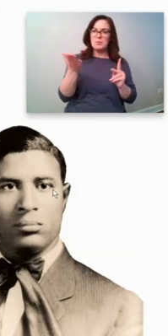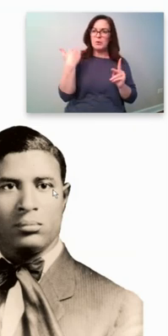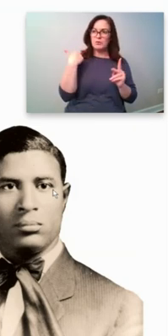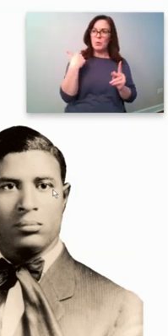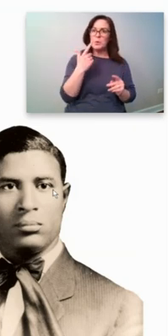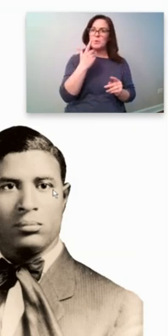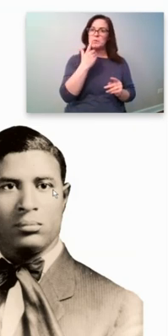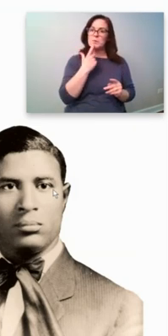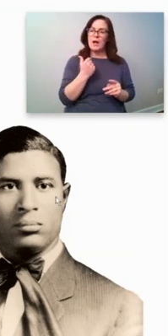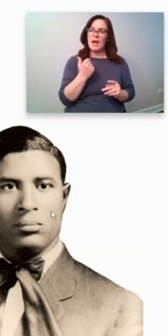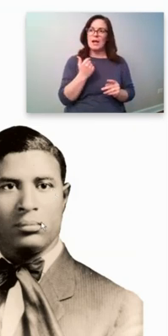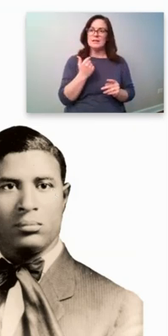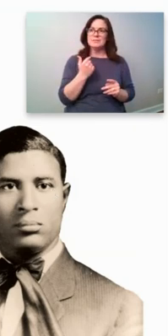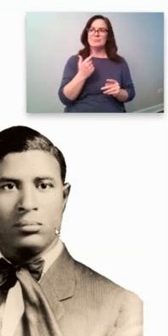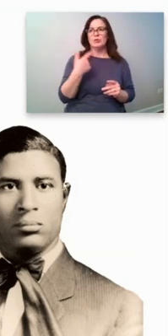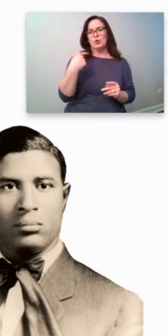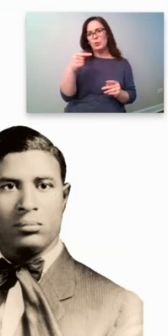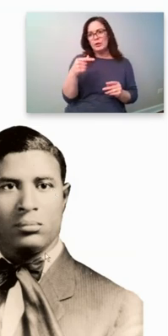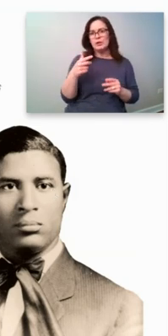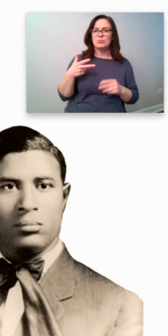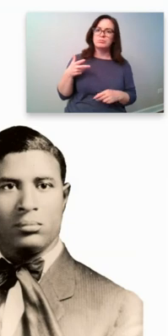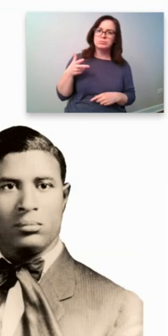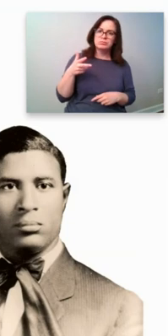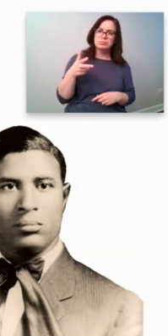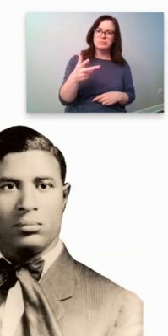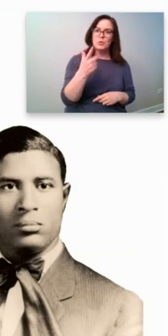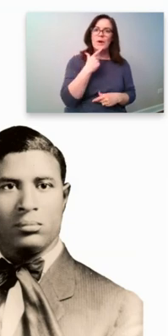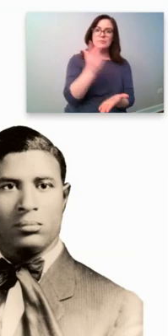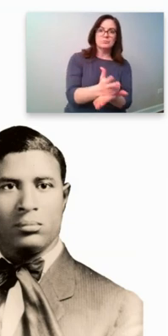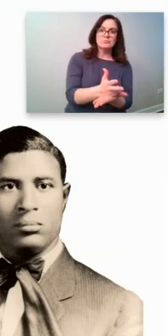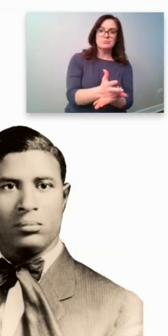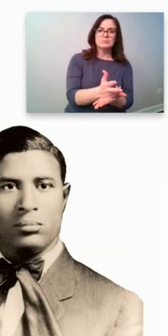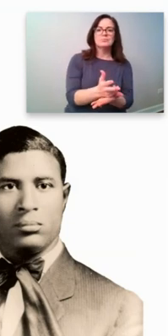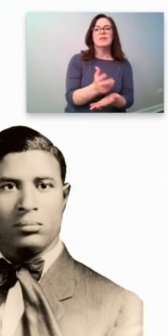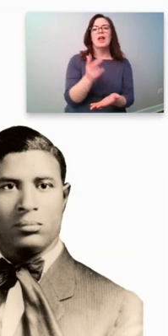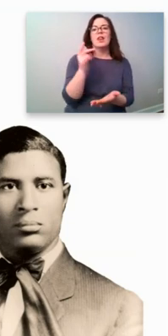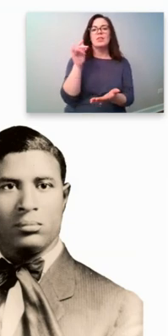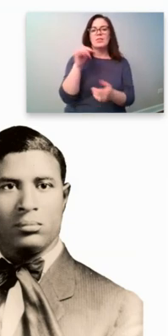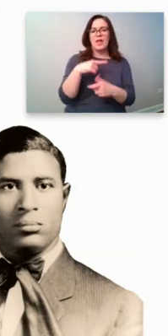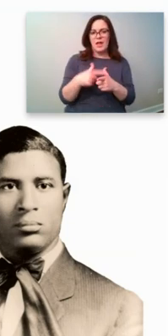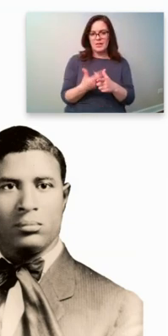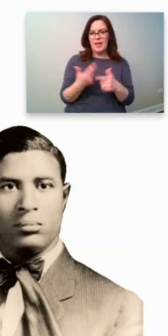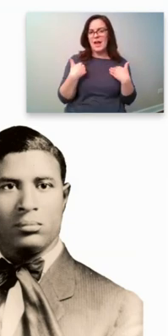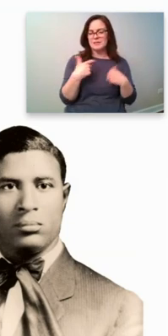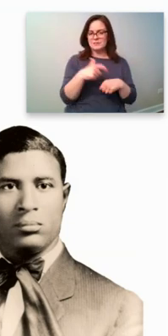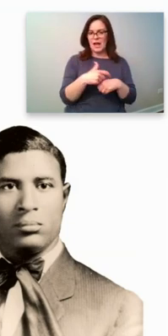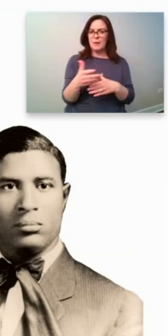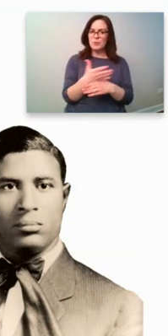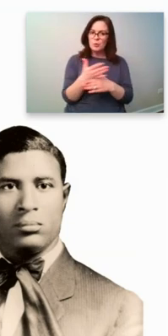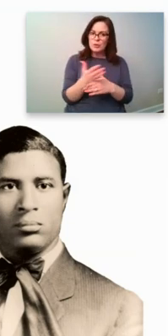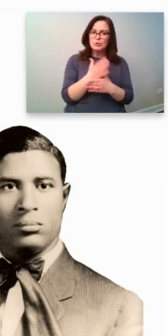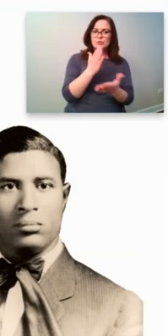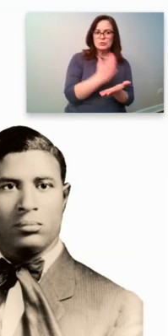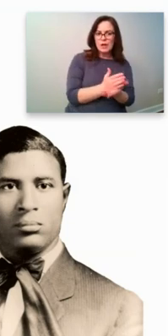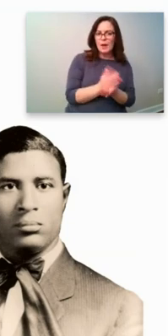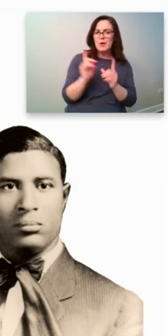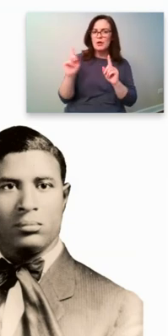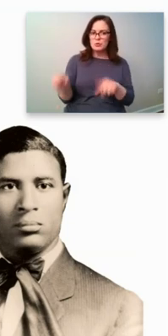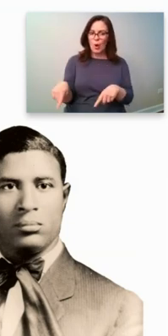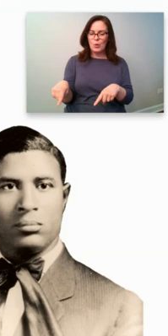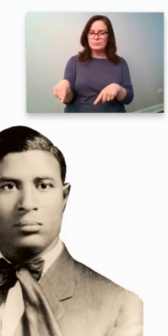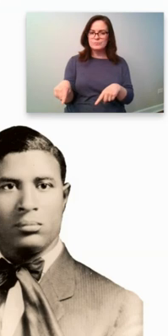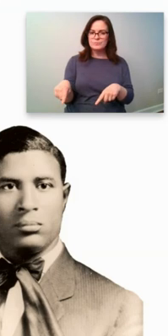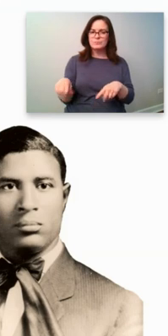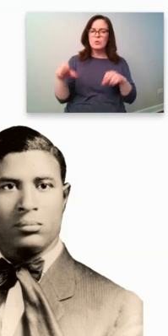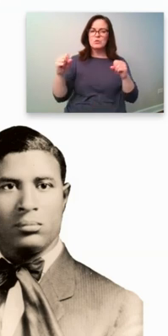yellow, and green, so that the cars had time to slow down in between the stopping and going. So was installing